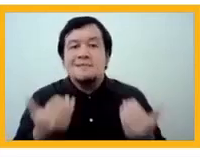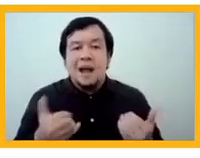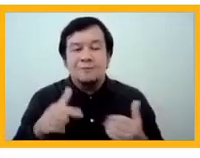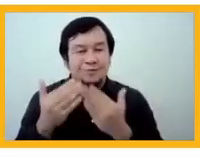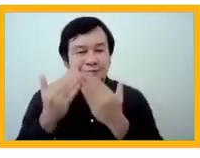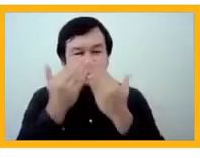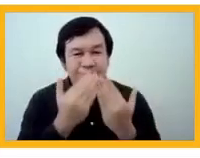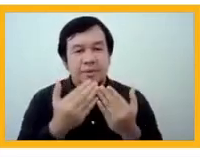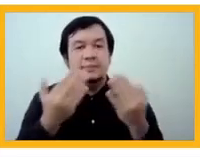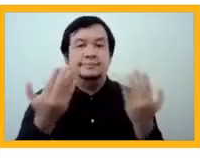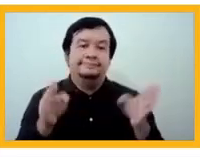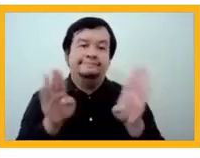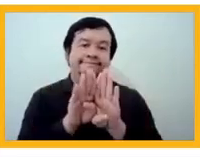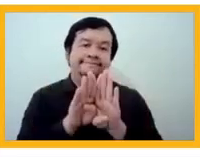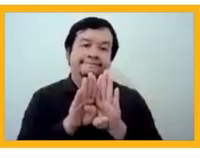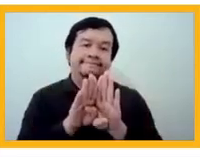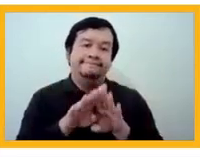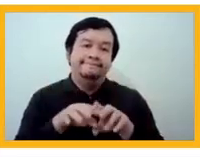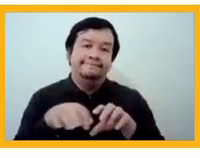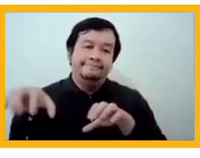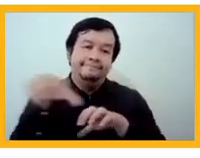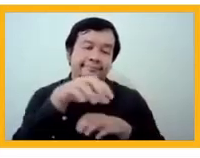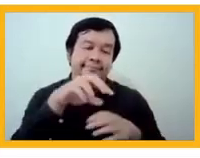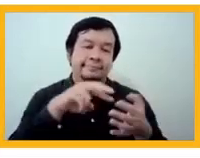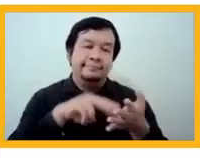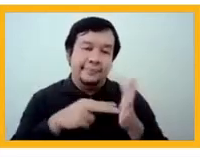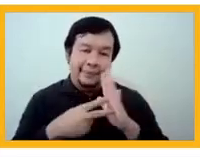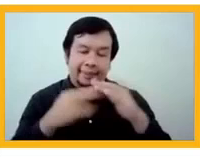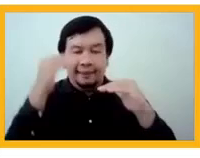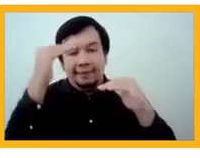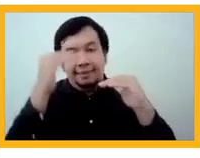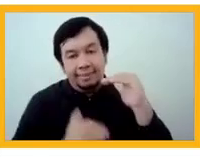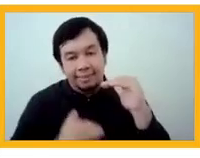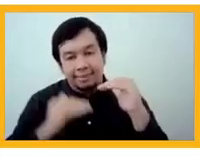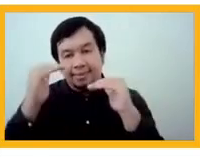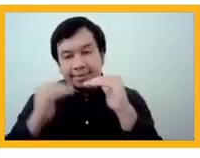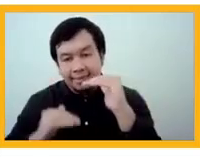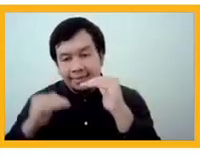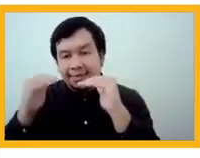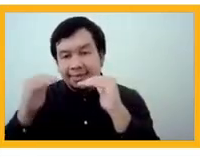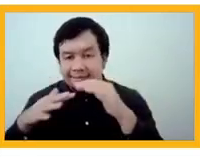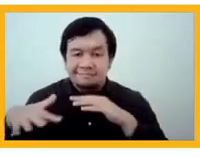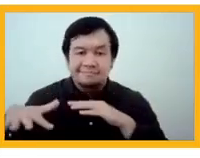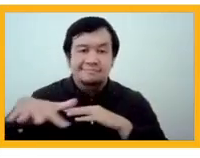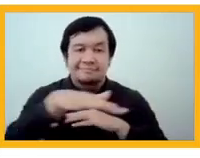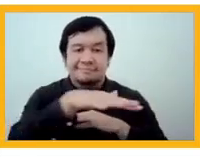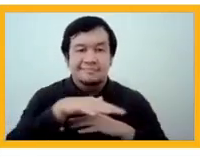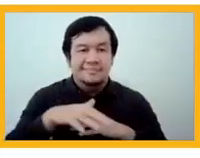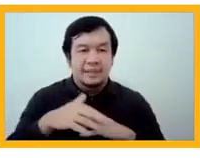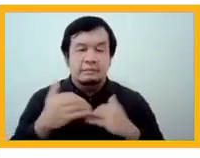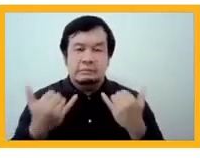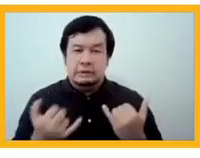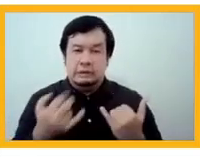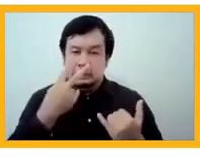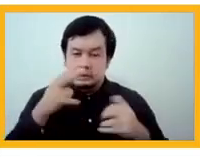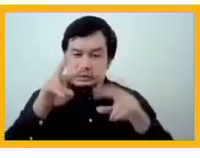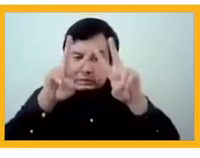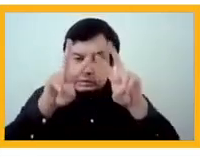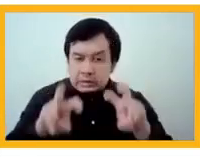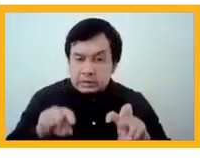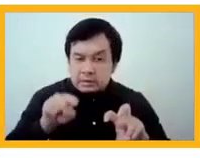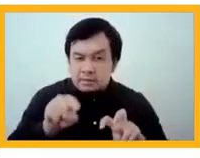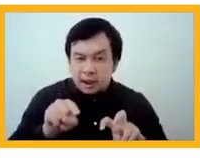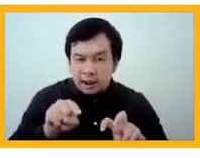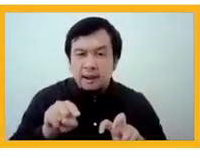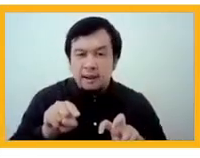that, there's this very nice study by Jishnu Das and co-authors in Pakistan looking at the earthquake in 2005. And what they found was that